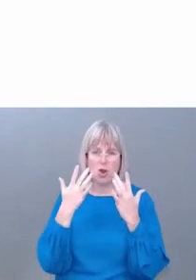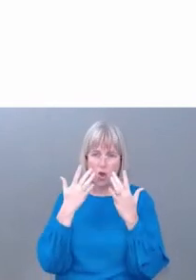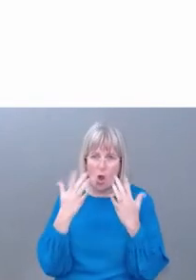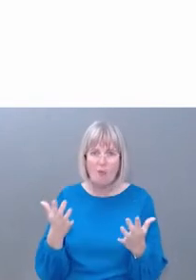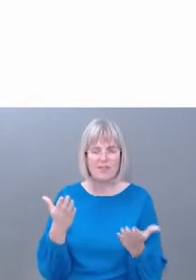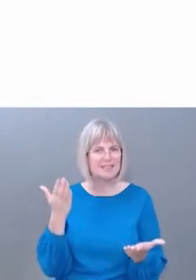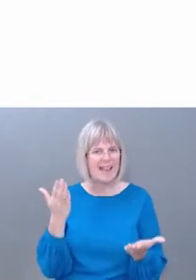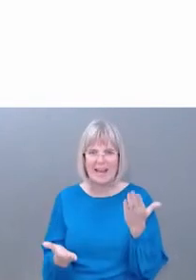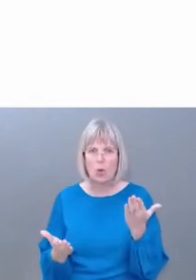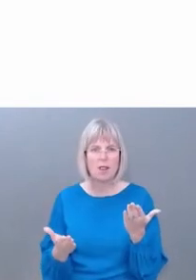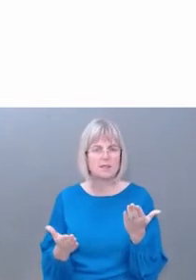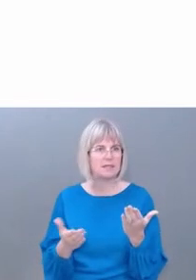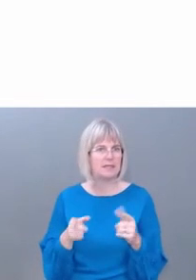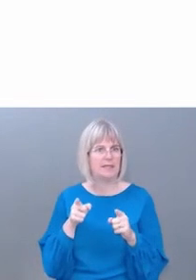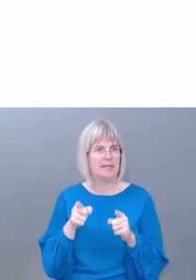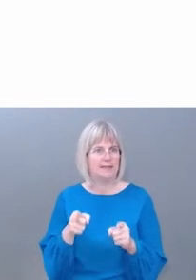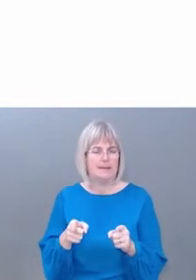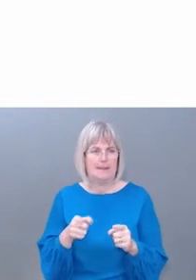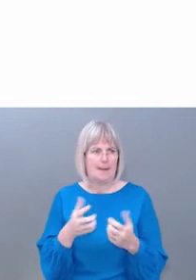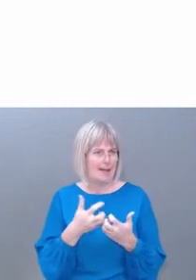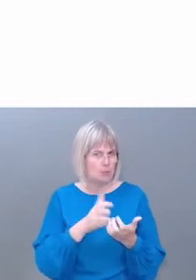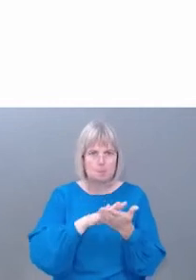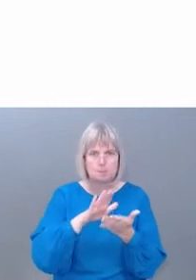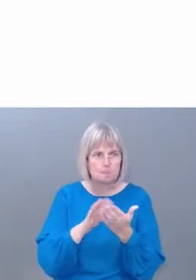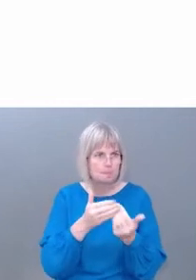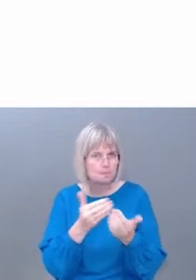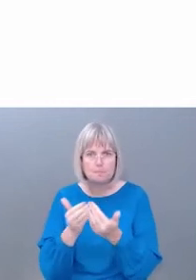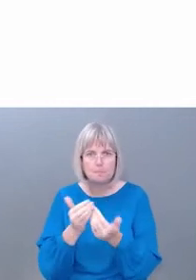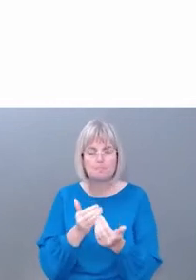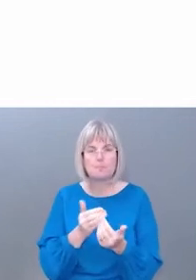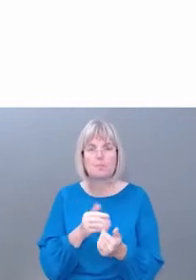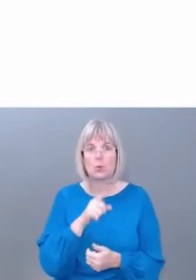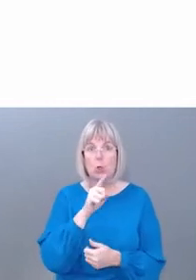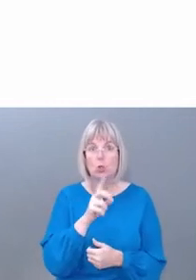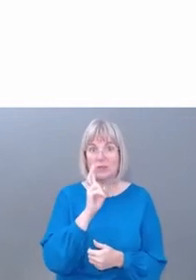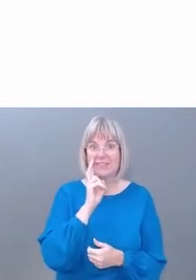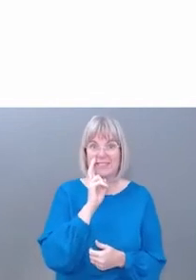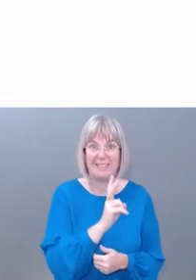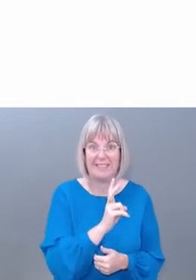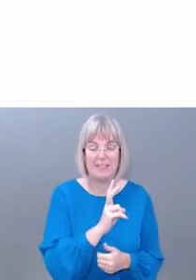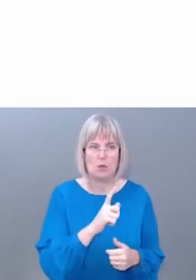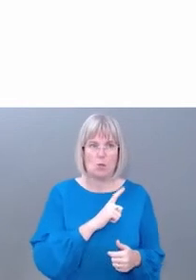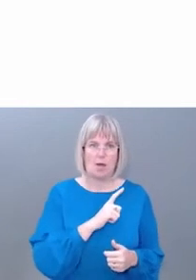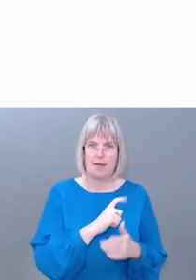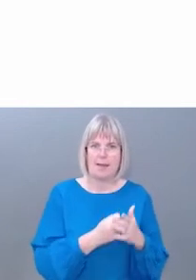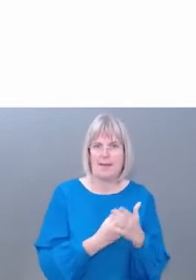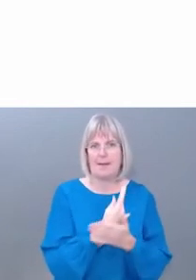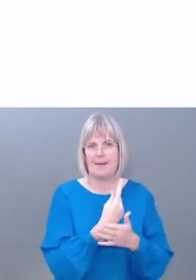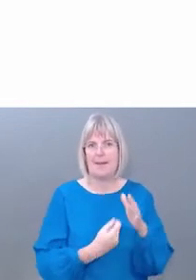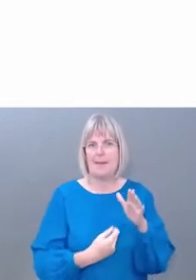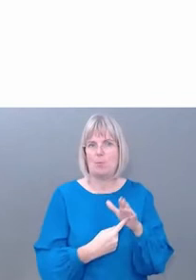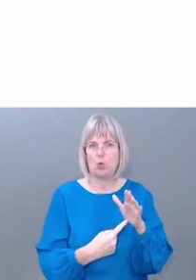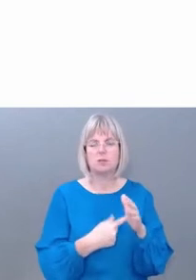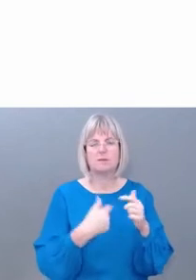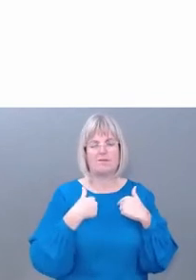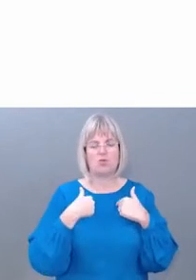found. And you'll see really, and you'll start to understand, I think, why it's been really important for us to take a psychologically informed approach to